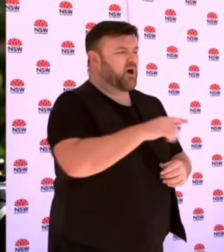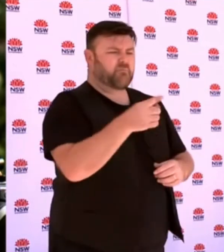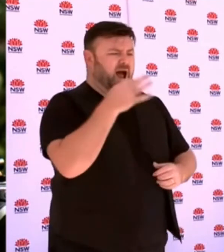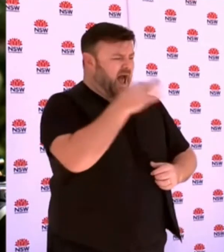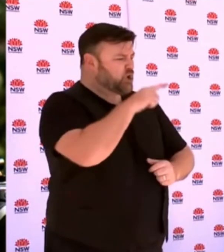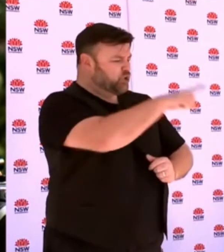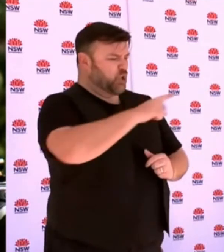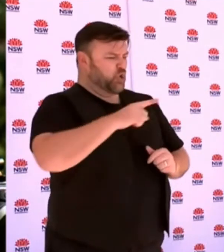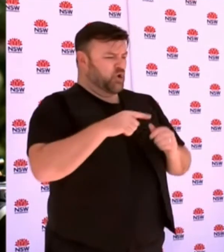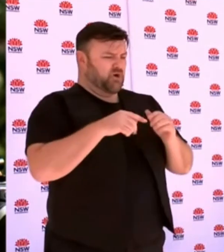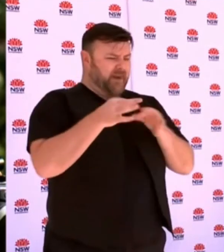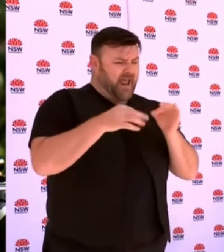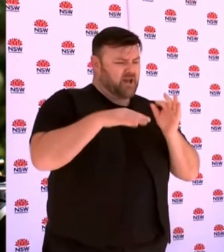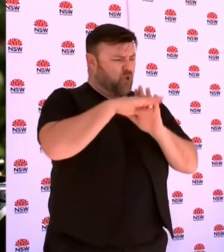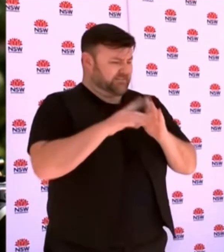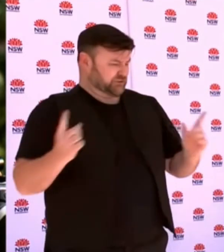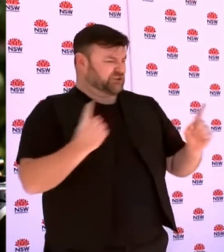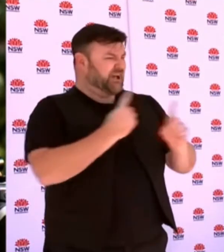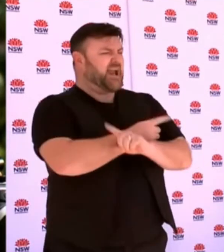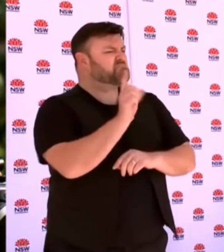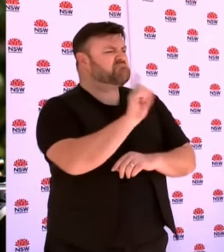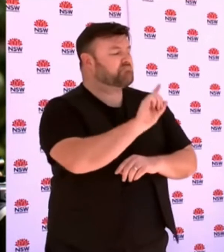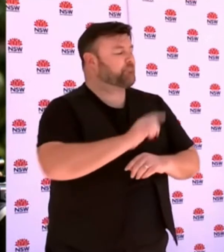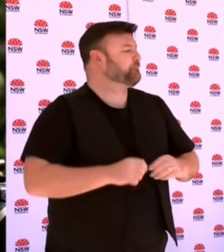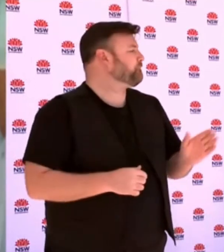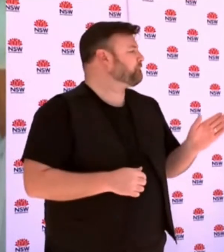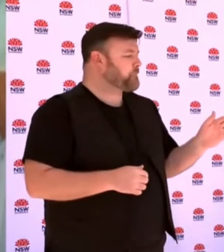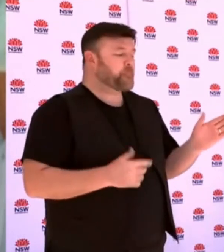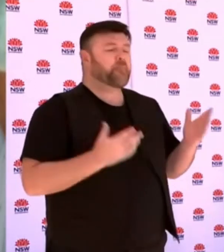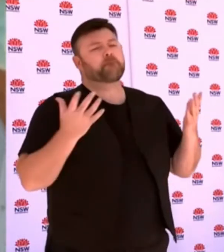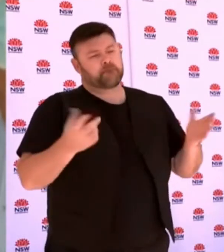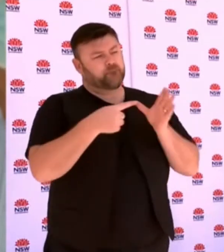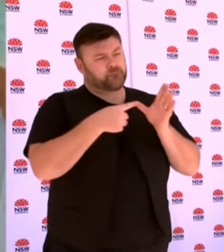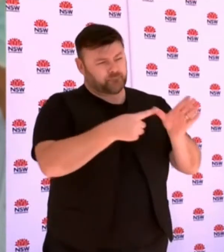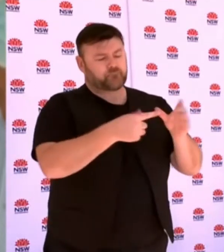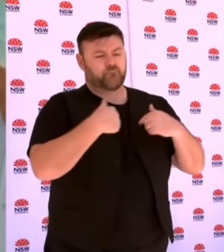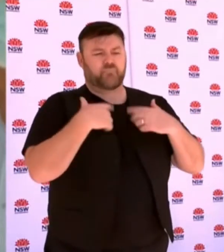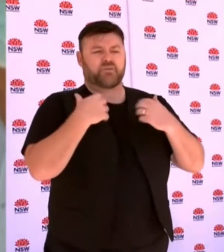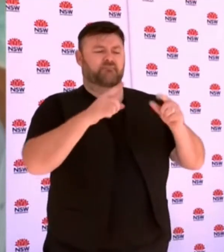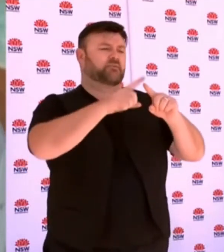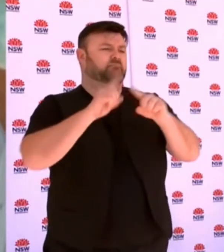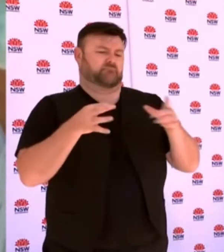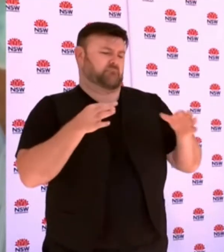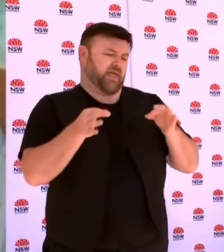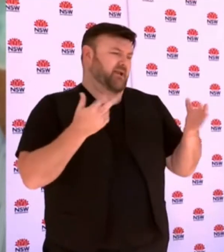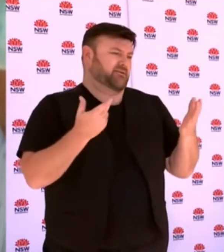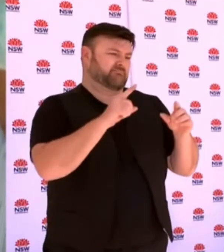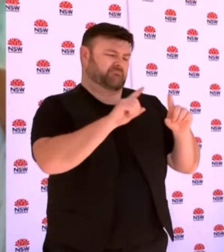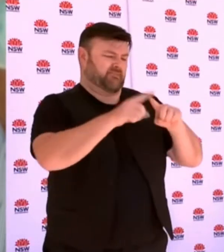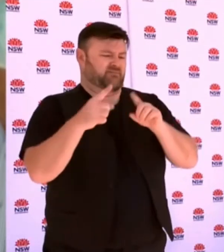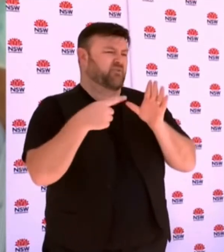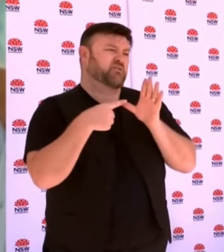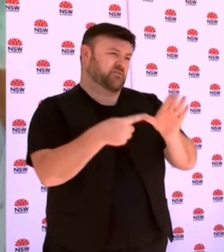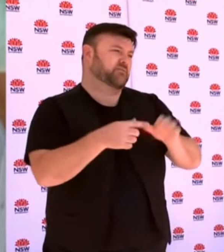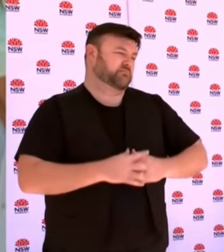hospital operates so that different wards cannot be used as they were before? So a range of actions get taken when we have this. So, for instance, there'll